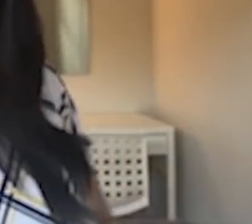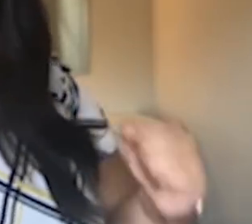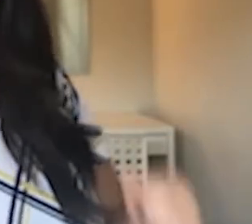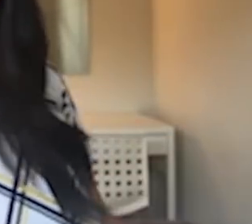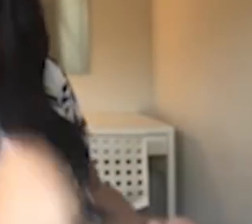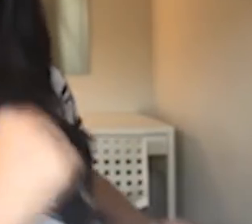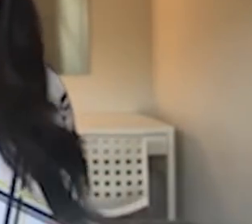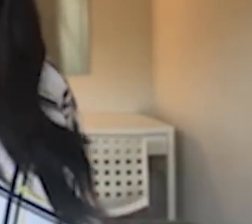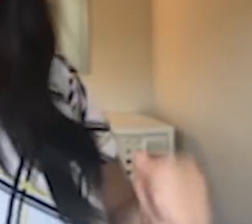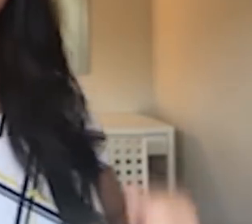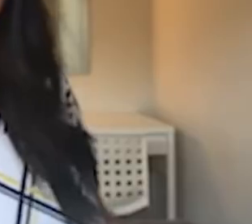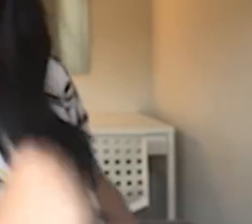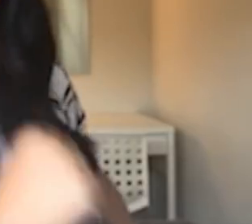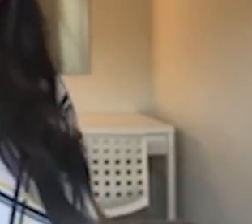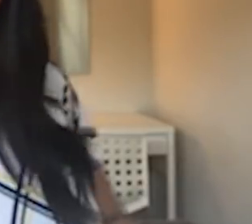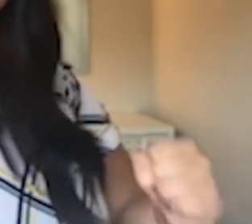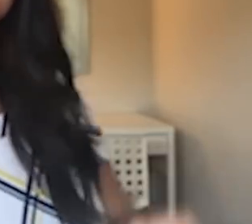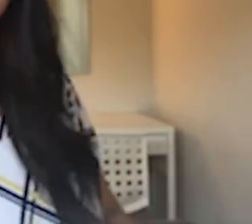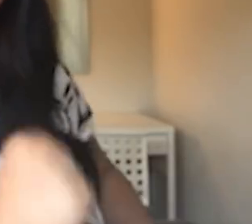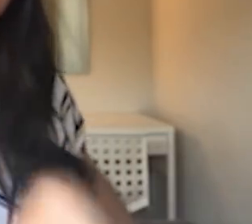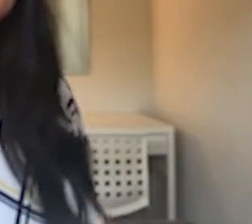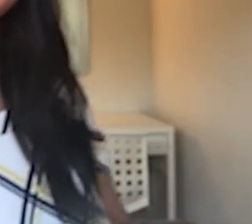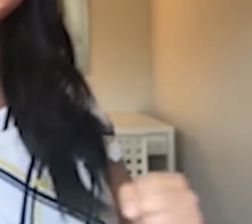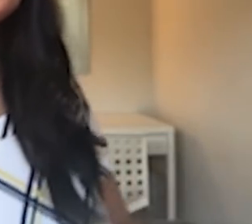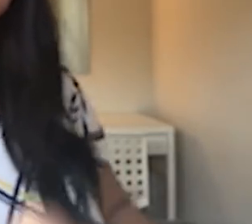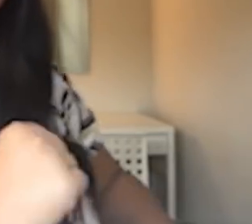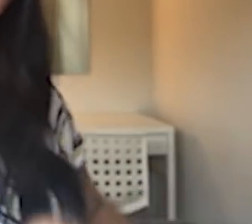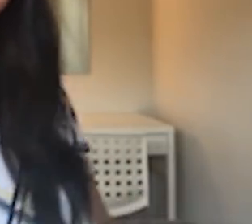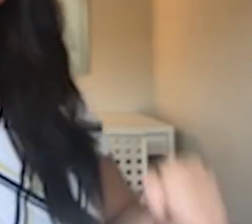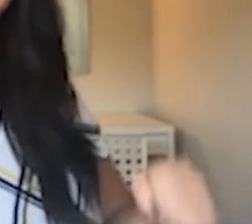in CFO have a